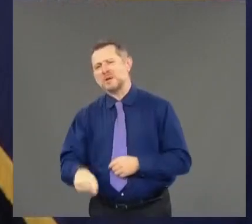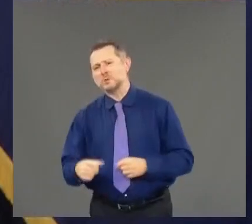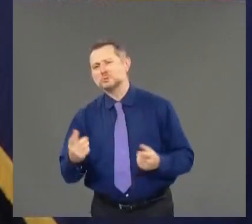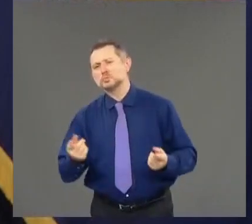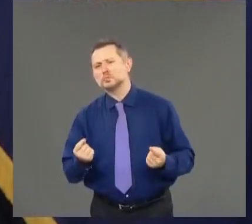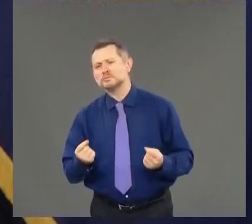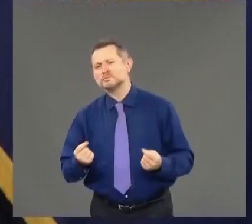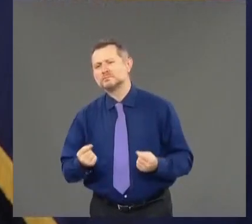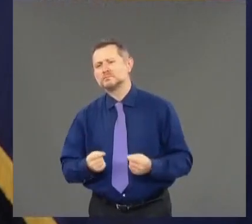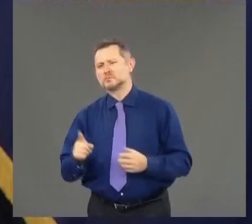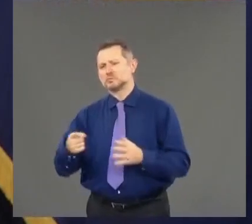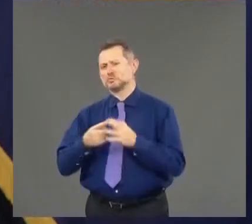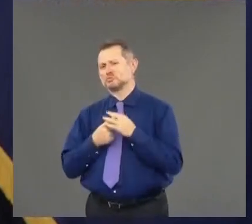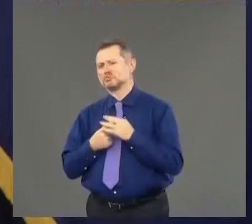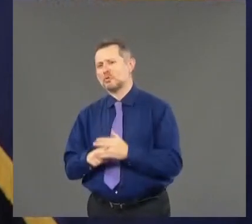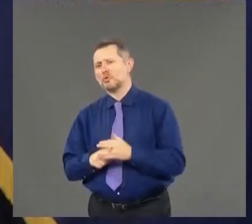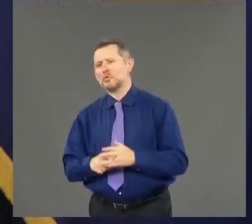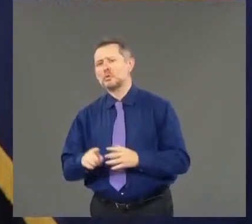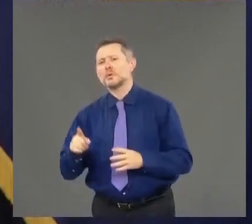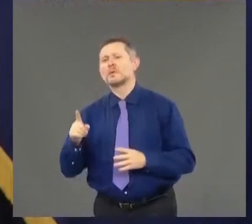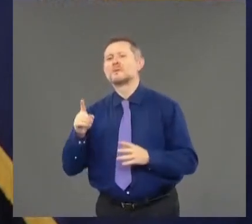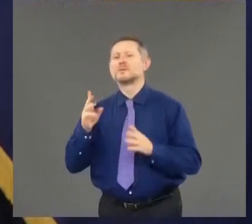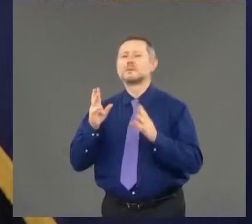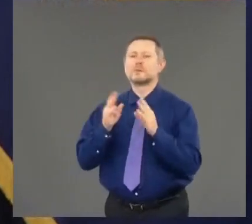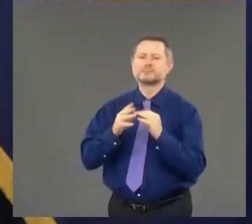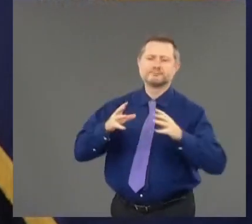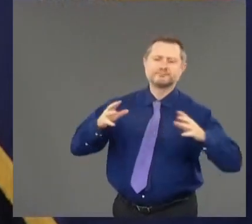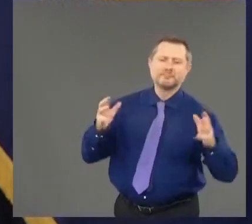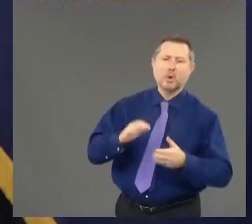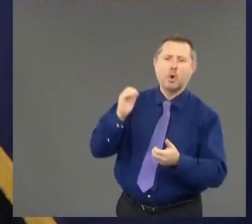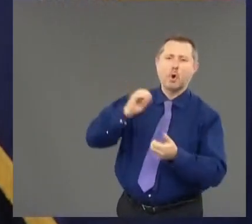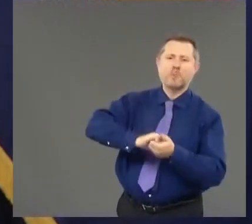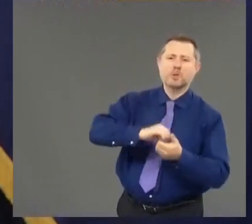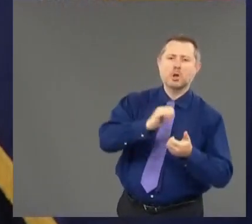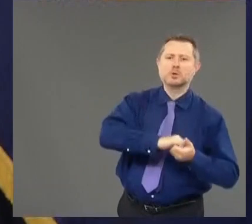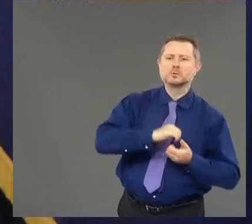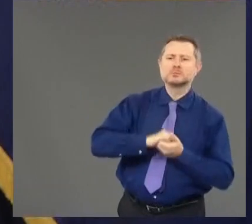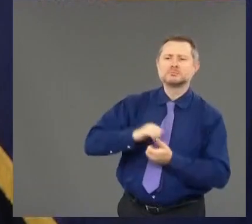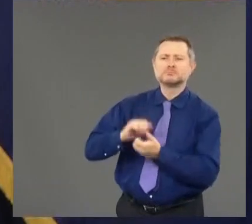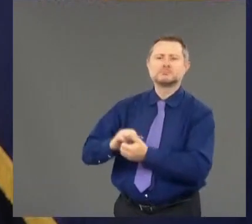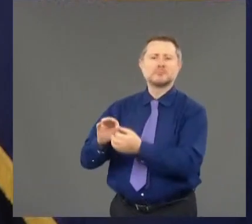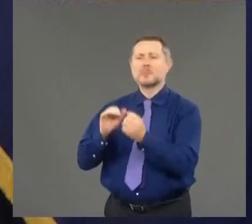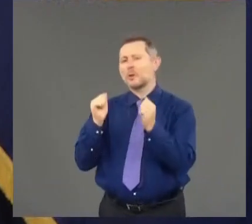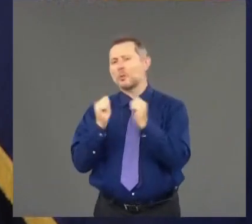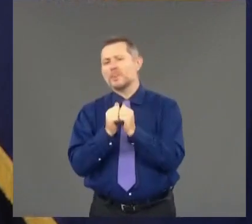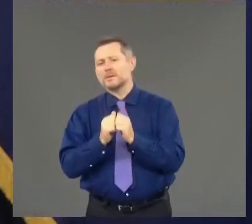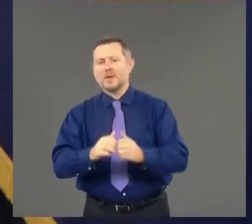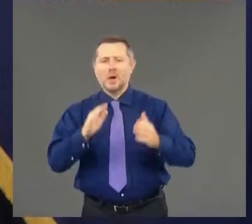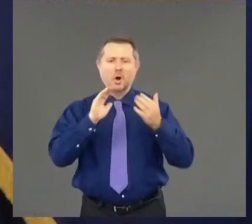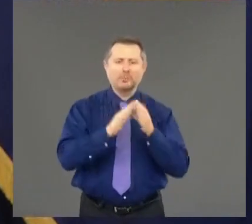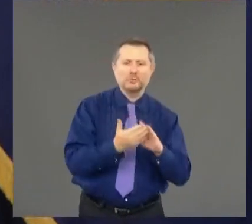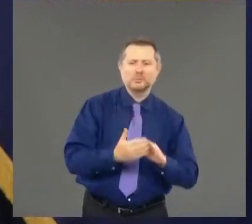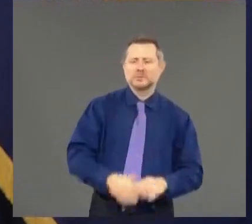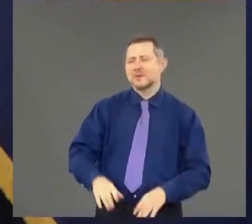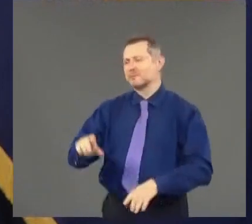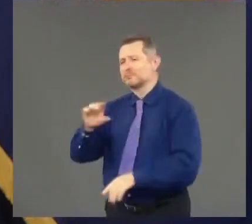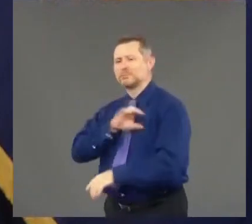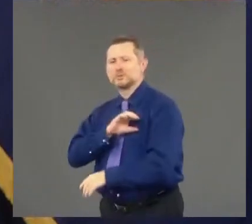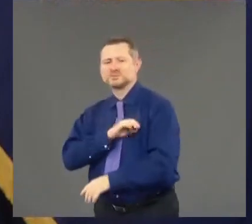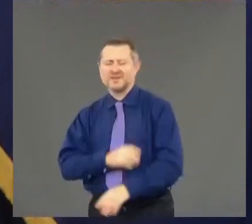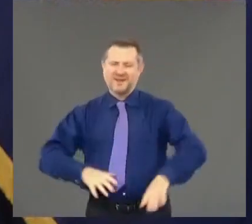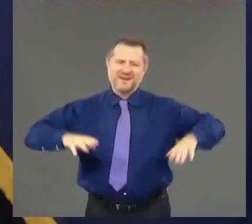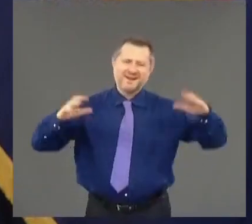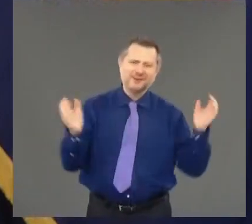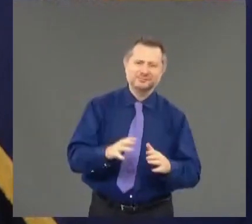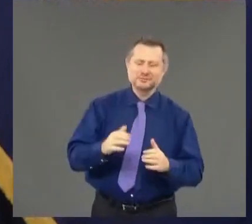start a collaborative process with the community, with the police, redesign the police department, and pass